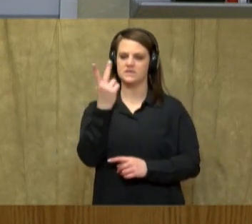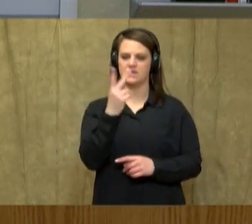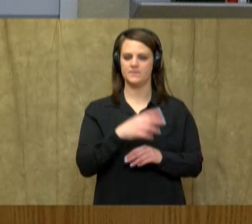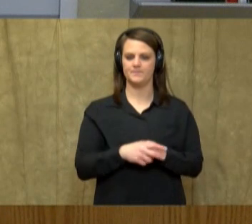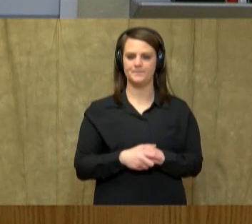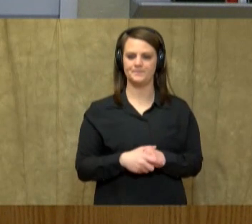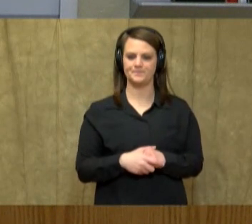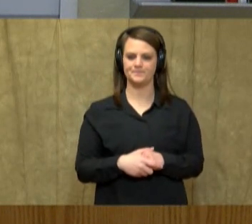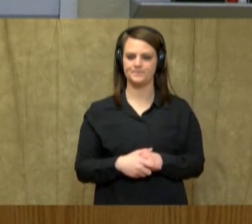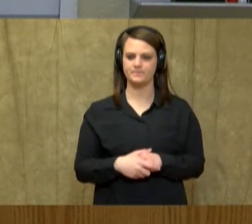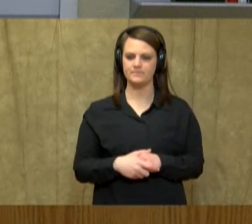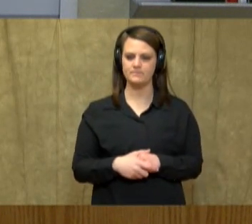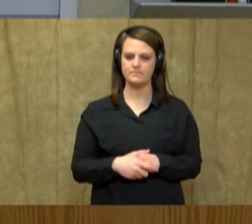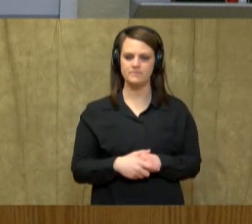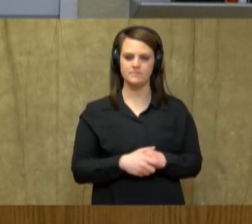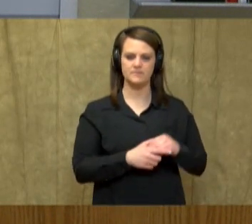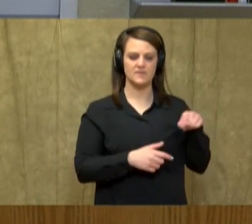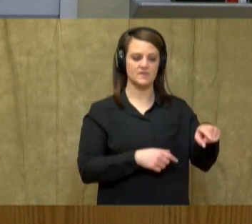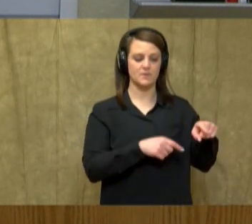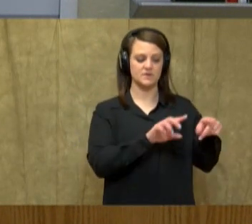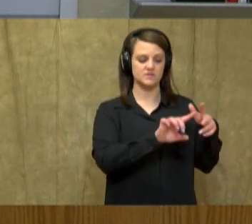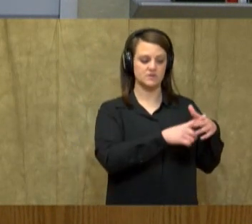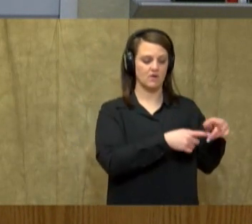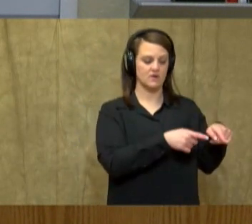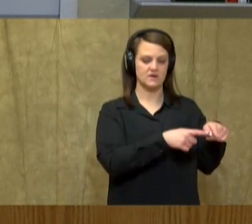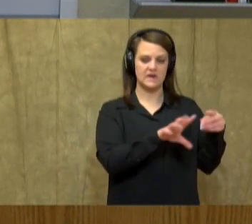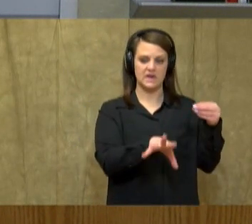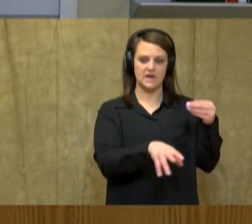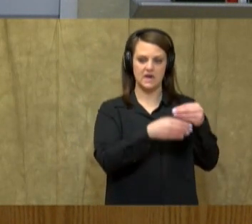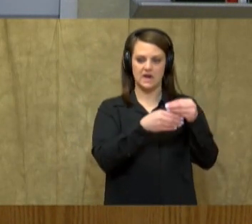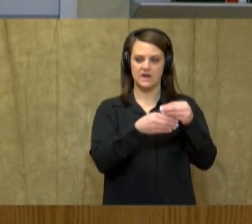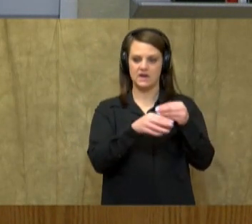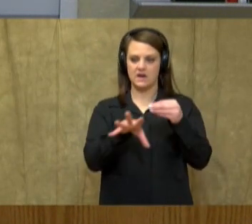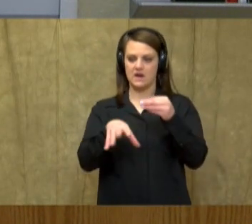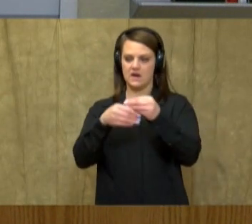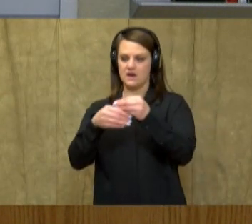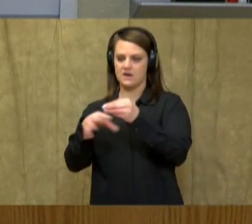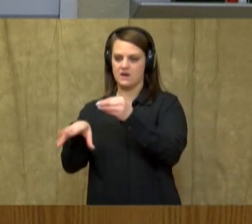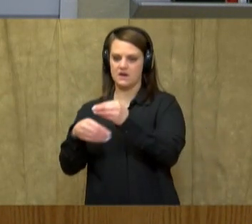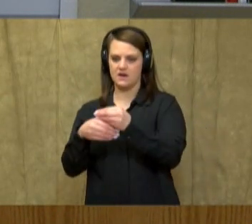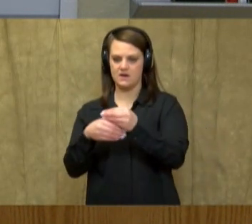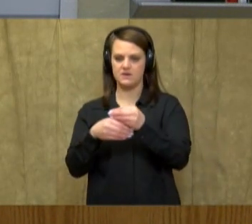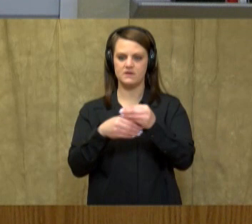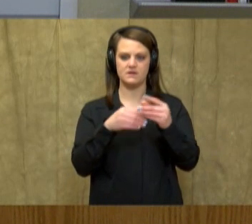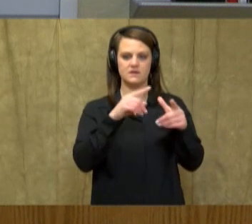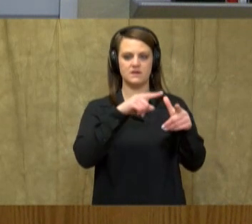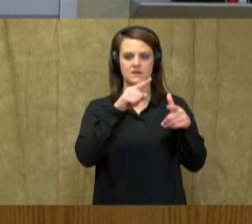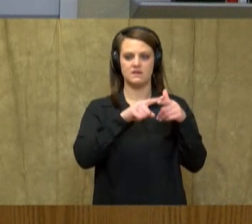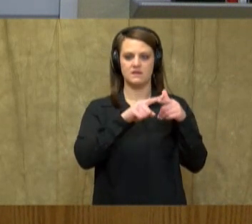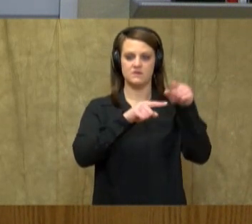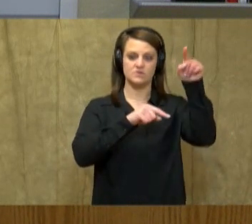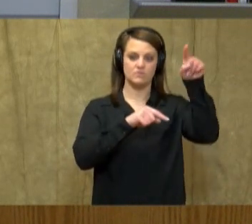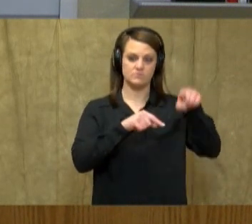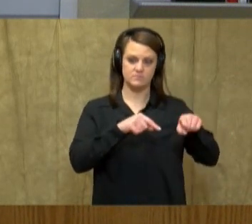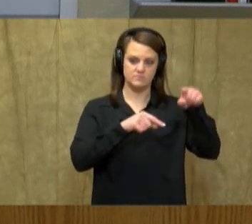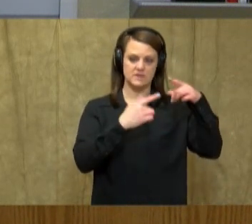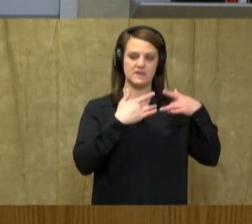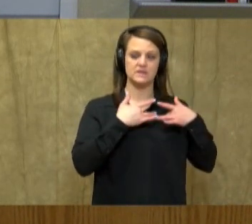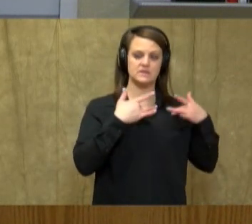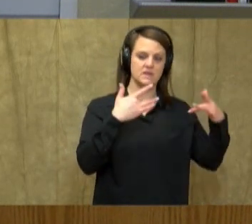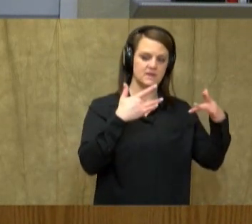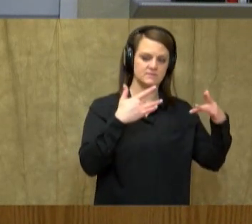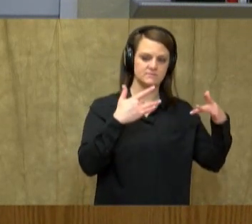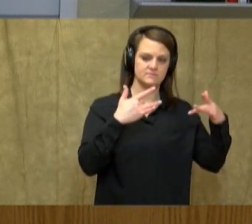next thing, we added 1 capital letter of each gene, and we end up in a fair category. Then we go on, we have 2